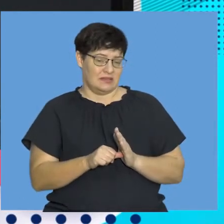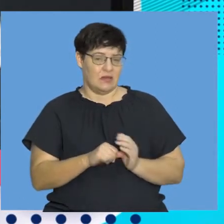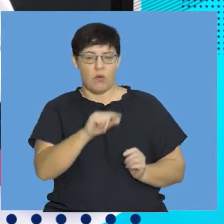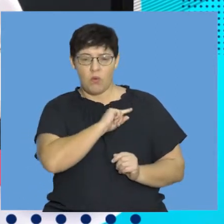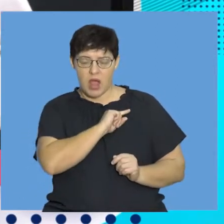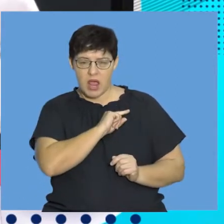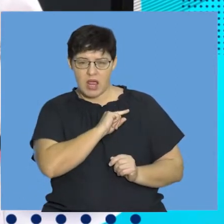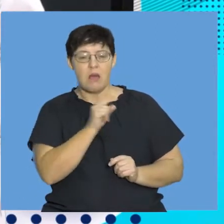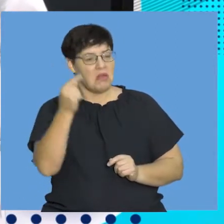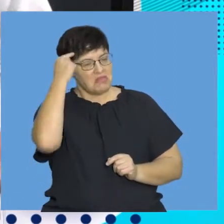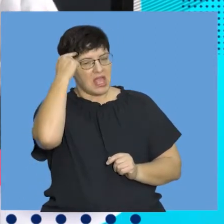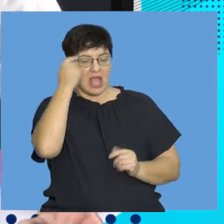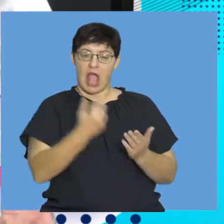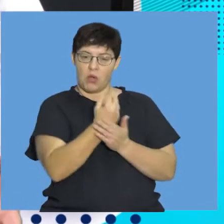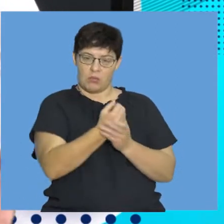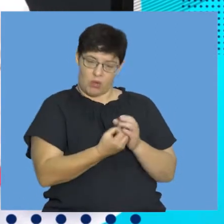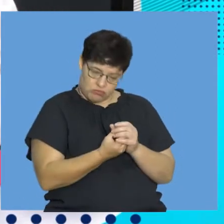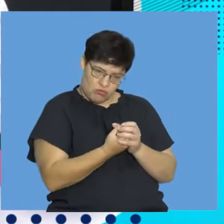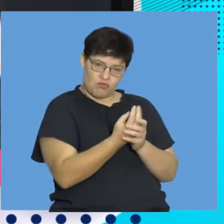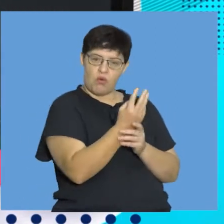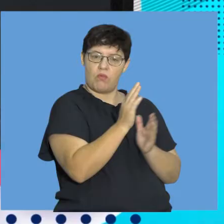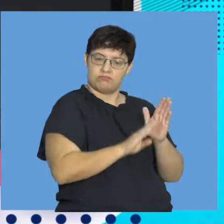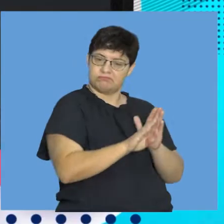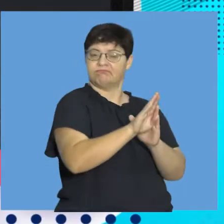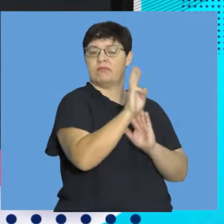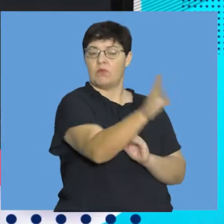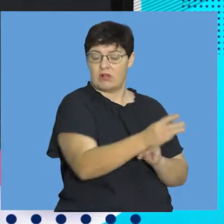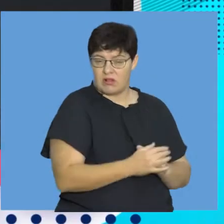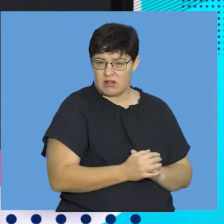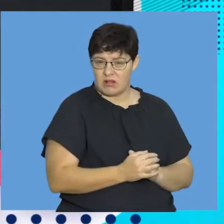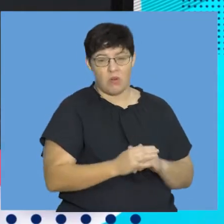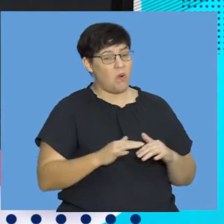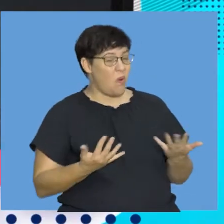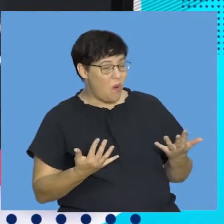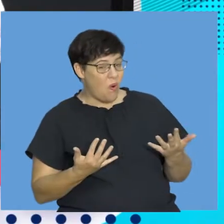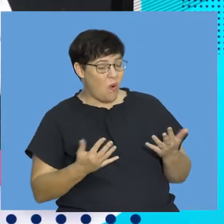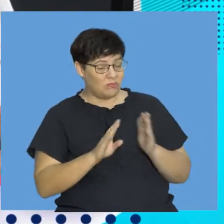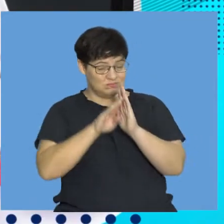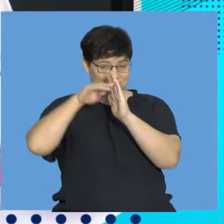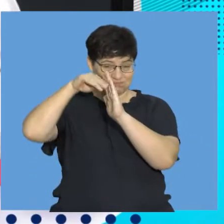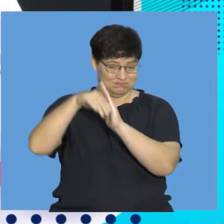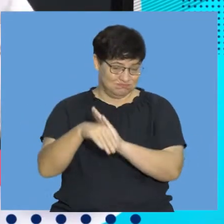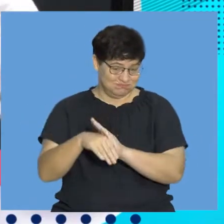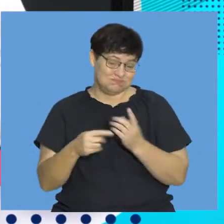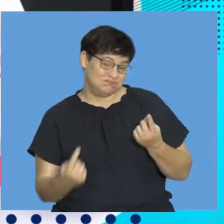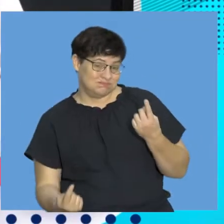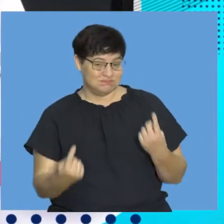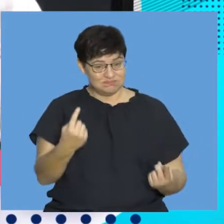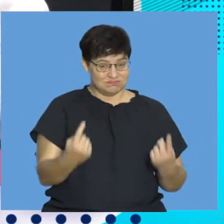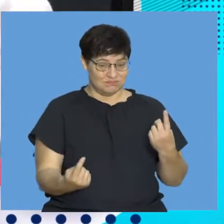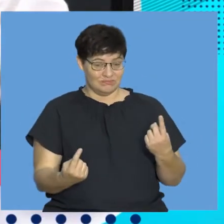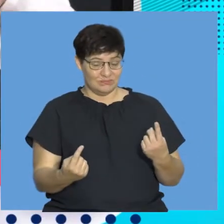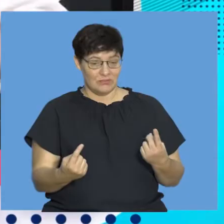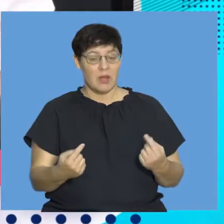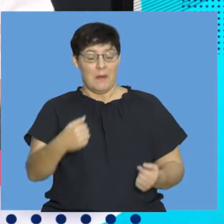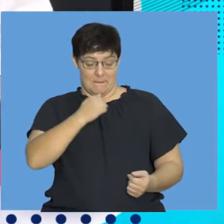anticipating growth in the economy? Are they expecting the economy to contract? All of that would impact